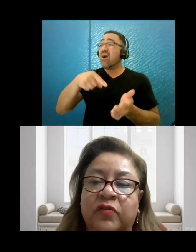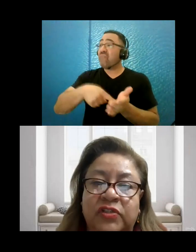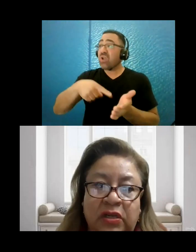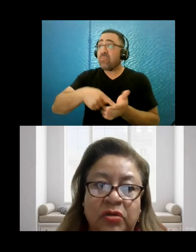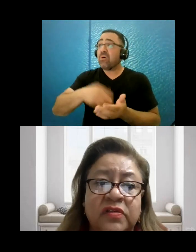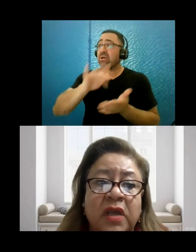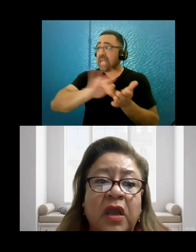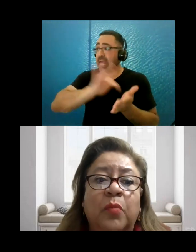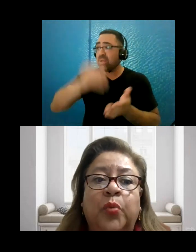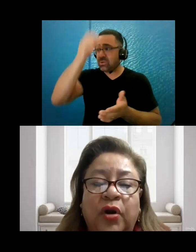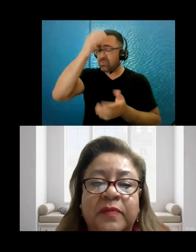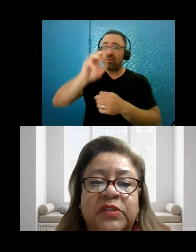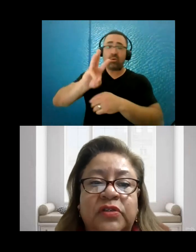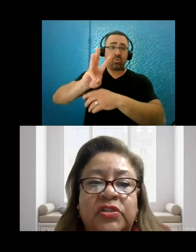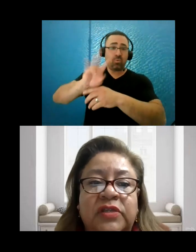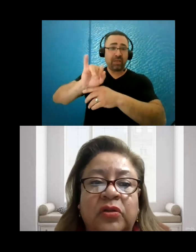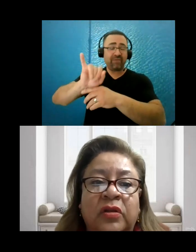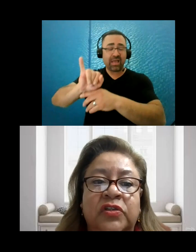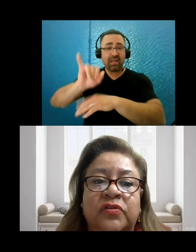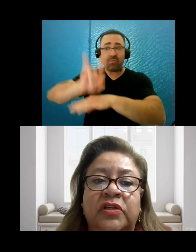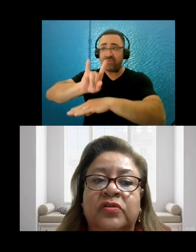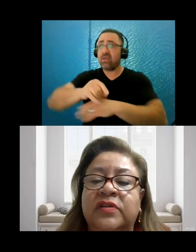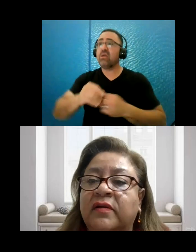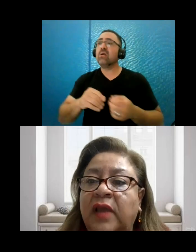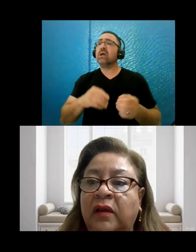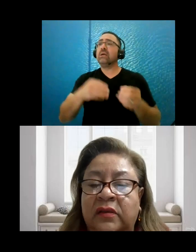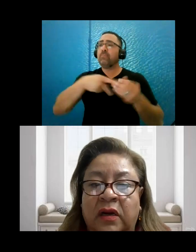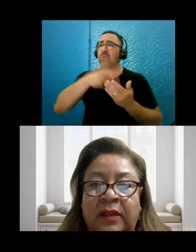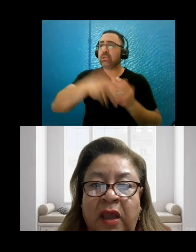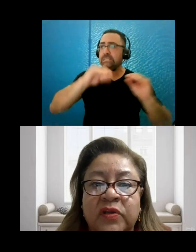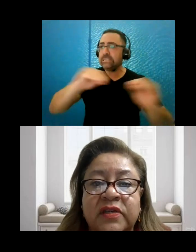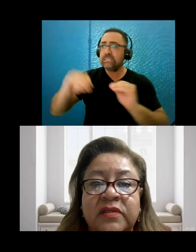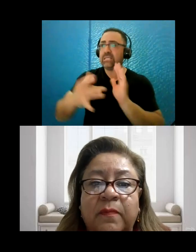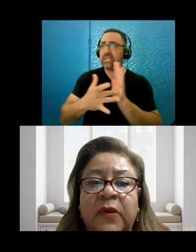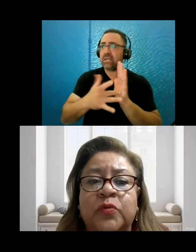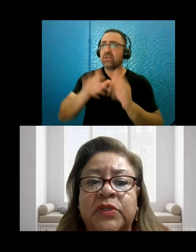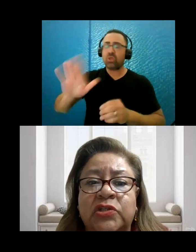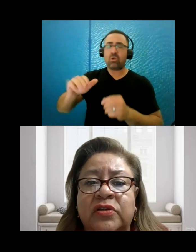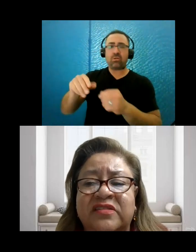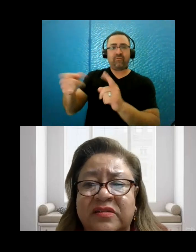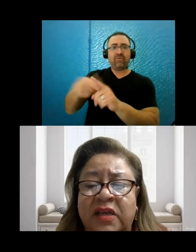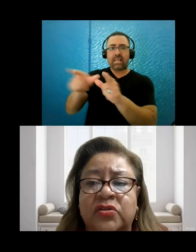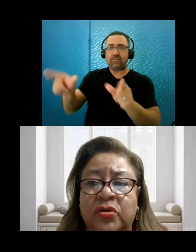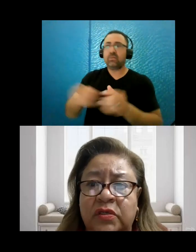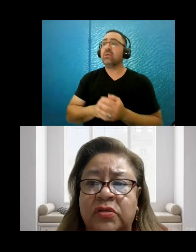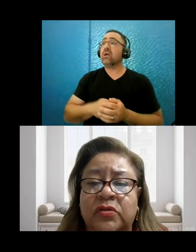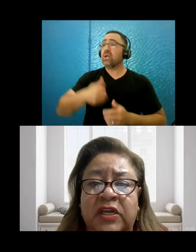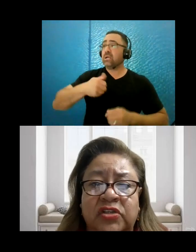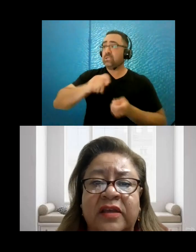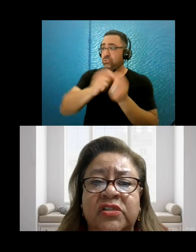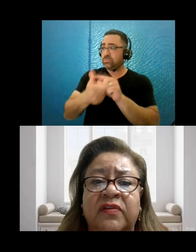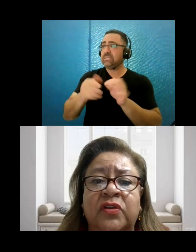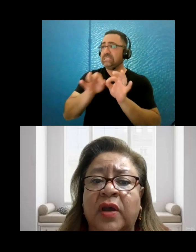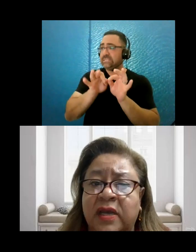Wi-Fi for seniors, programs to teach technology to seniors in their target languages. Interpretation and translation continues to be